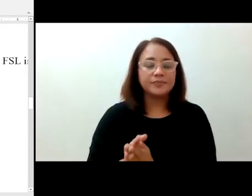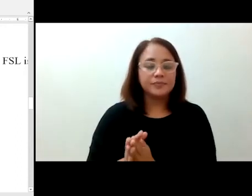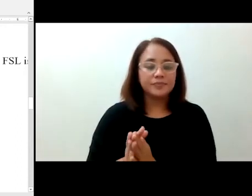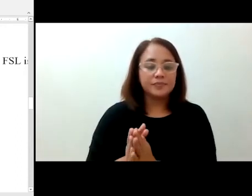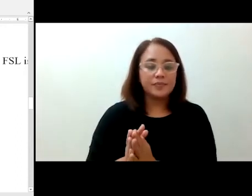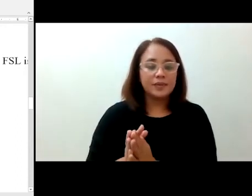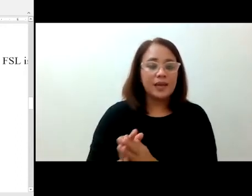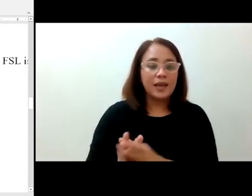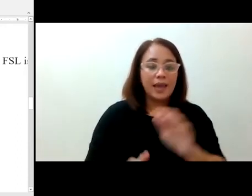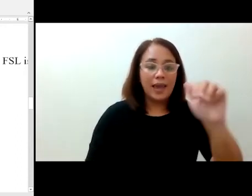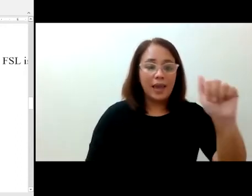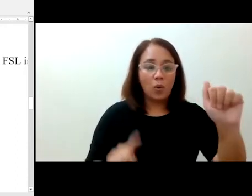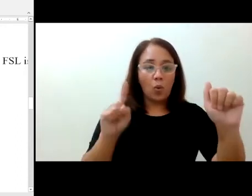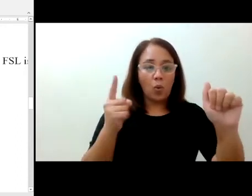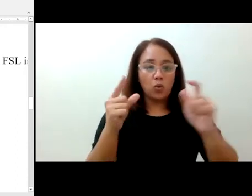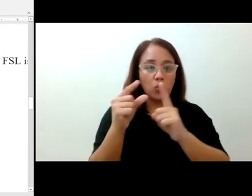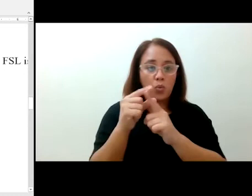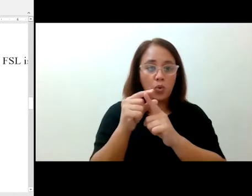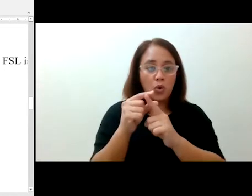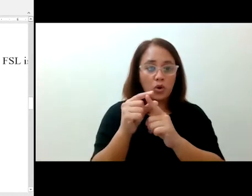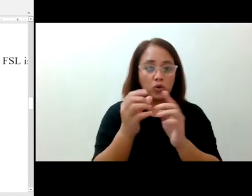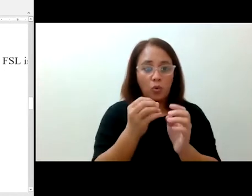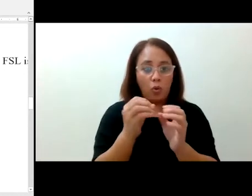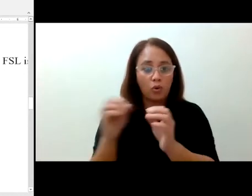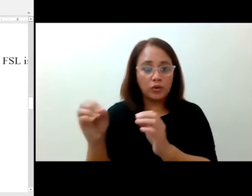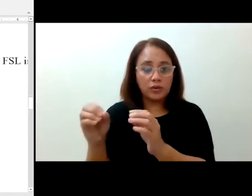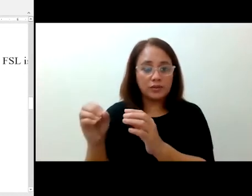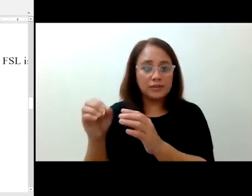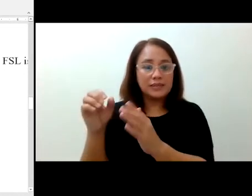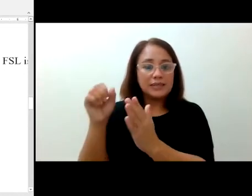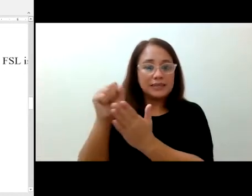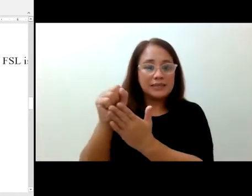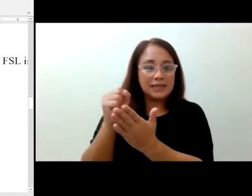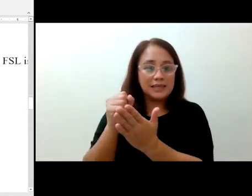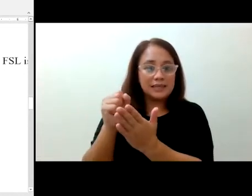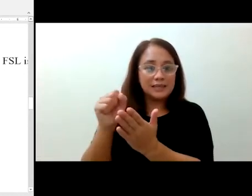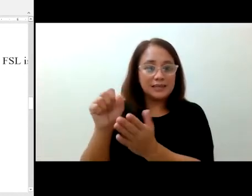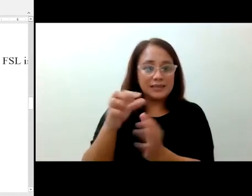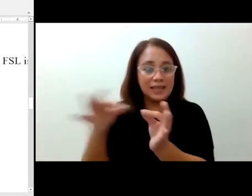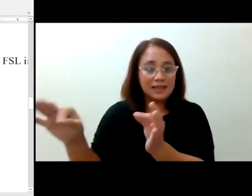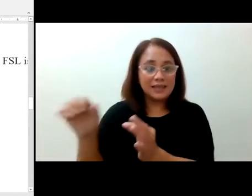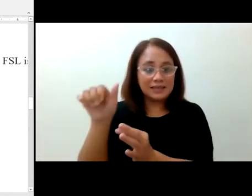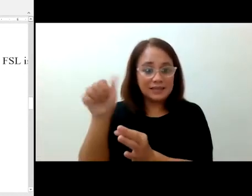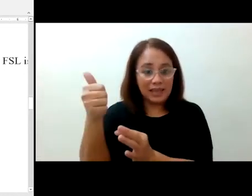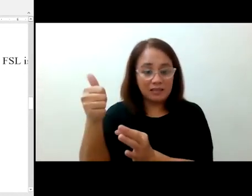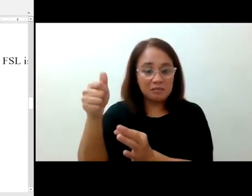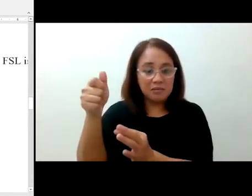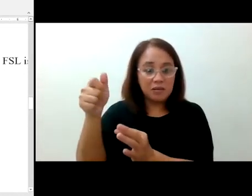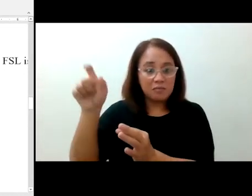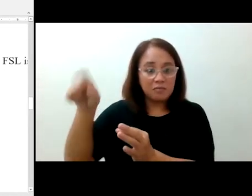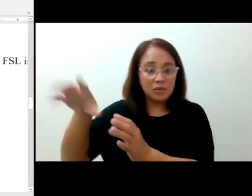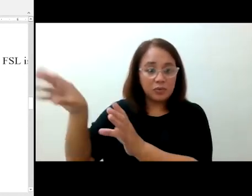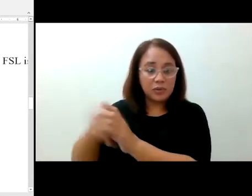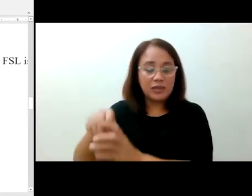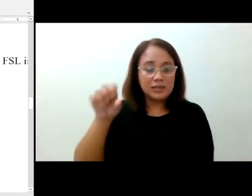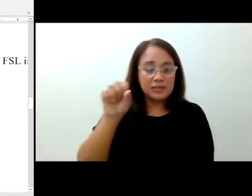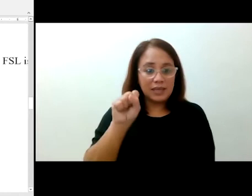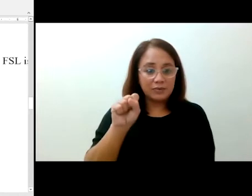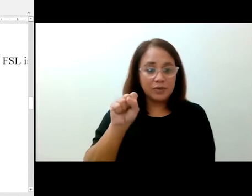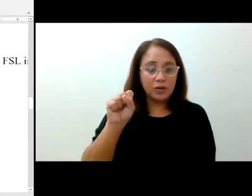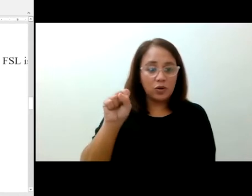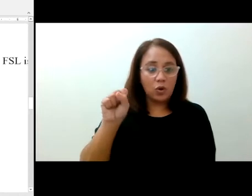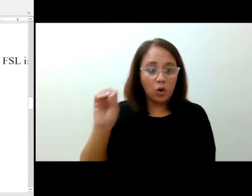A, only the word order in sentence 10 should be included. That's subject, object, verb.